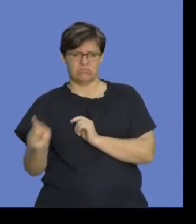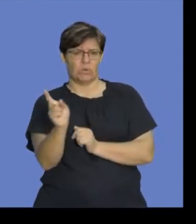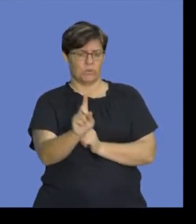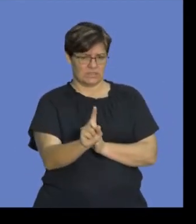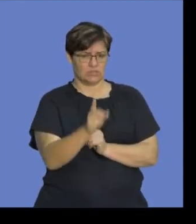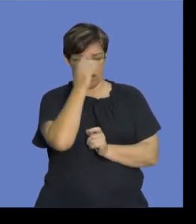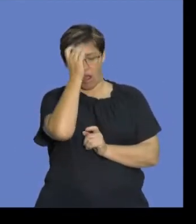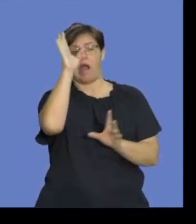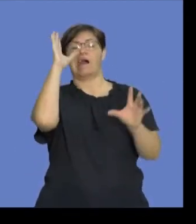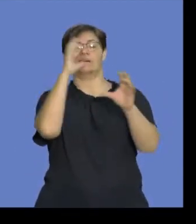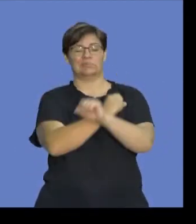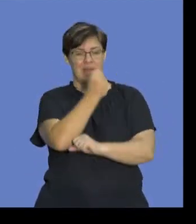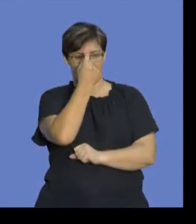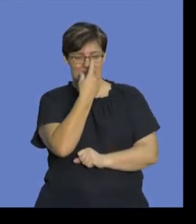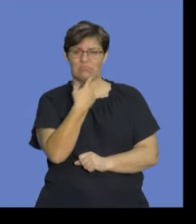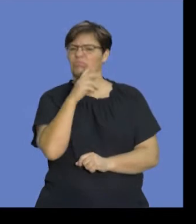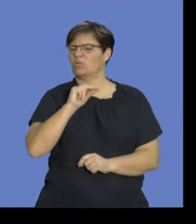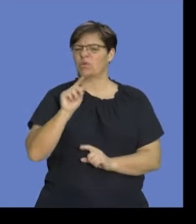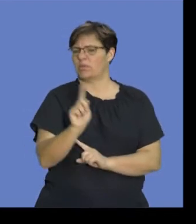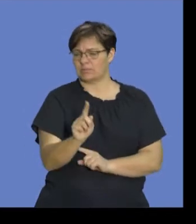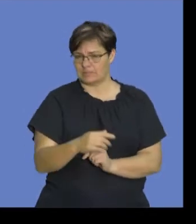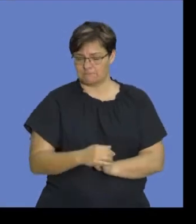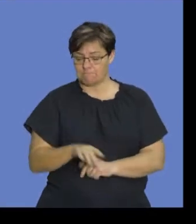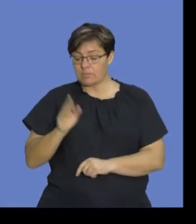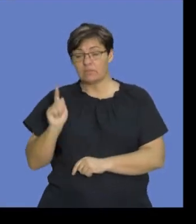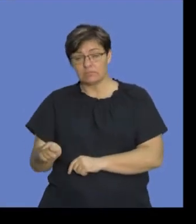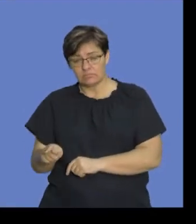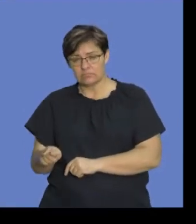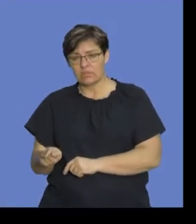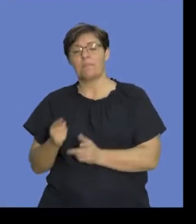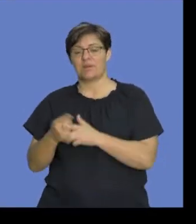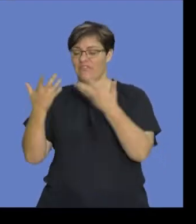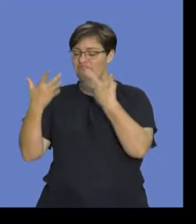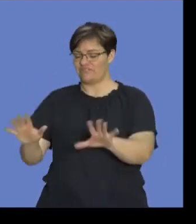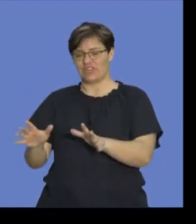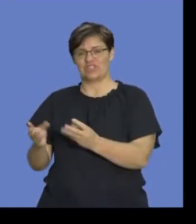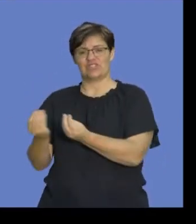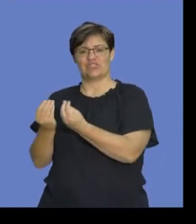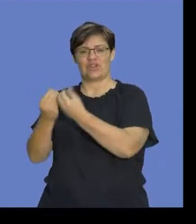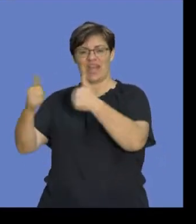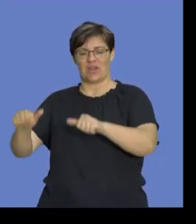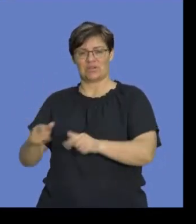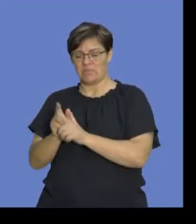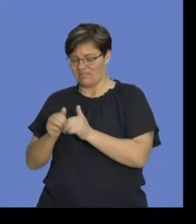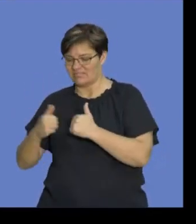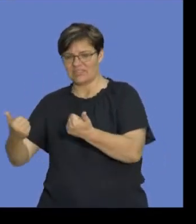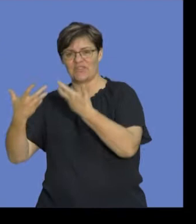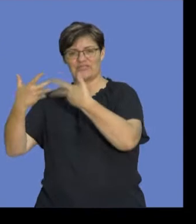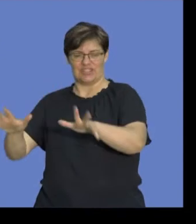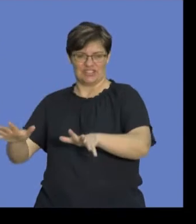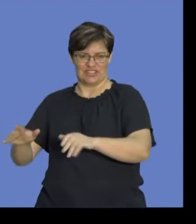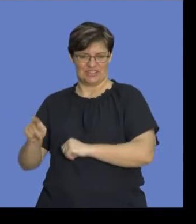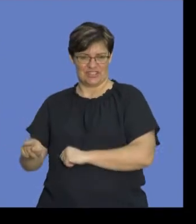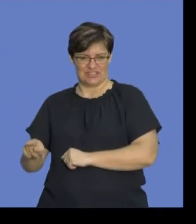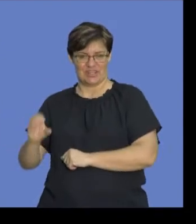them now so that you have an idea of what we're talking about. And number three, your finished goods stock account. So these